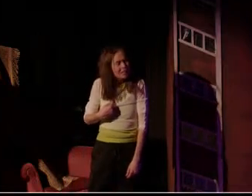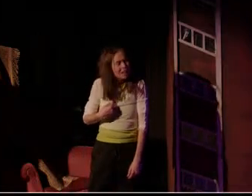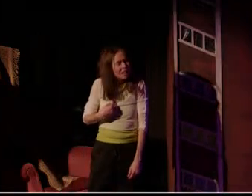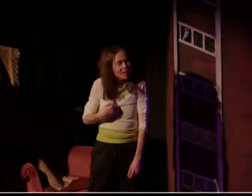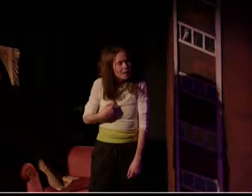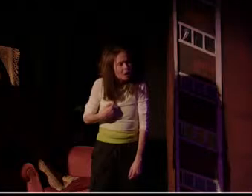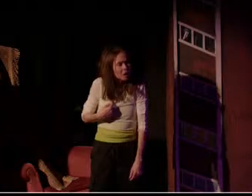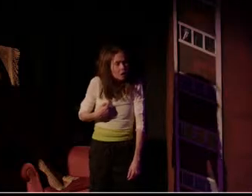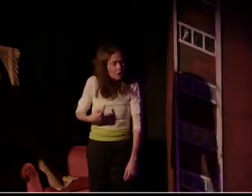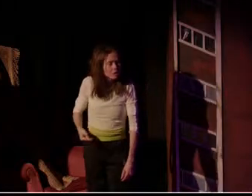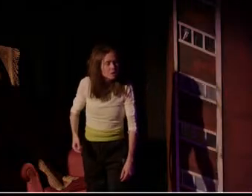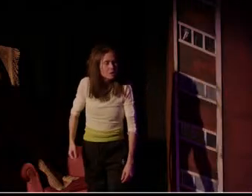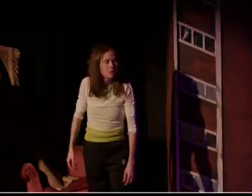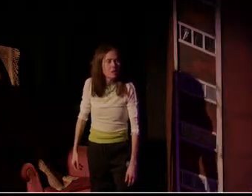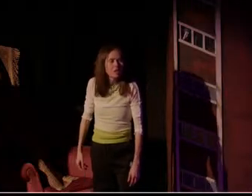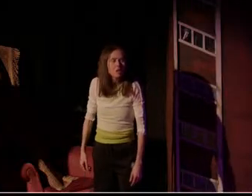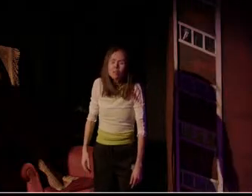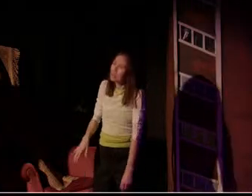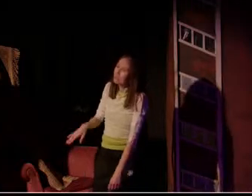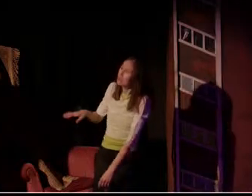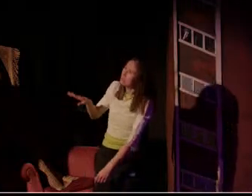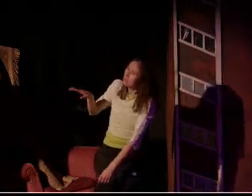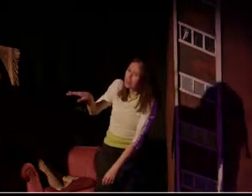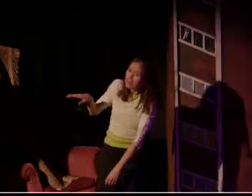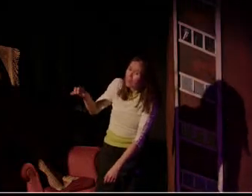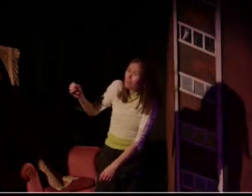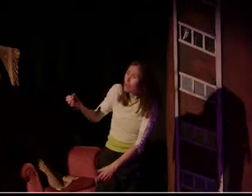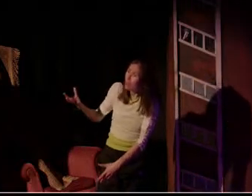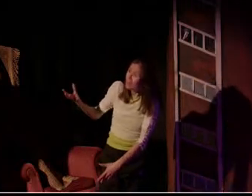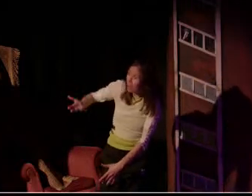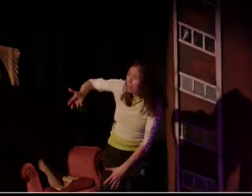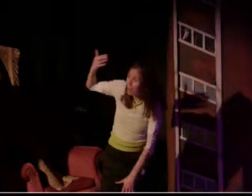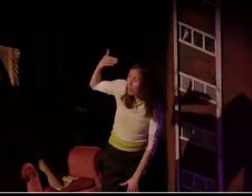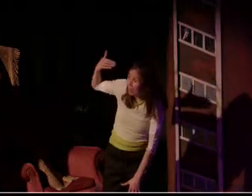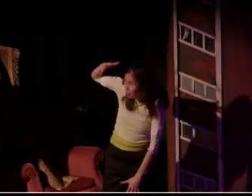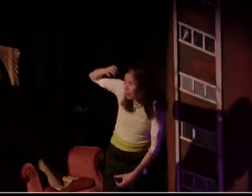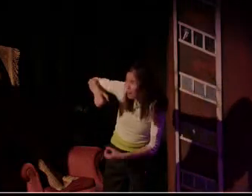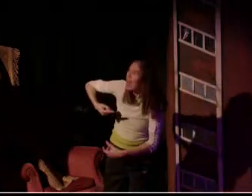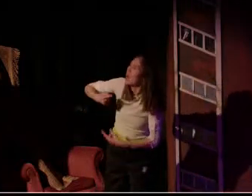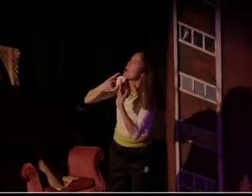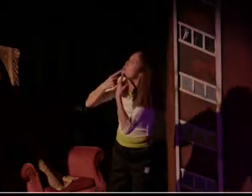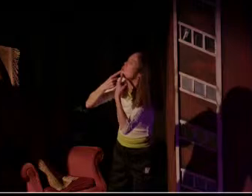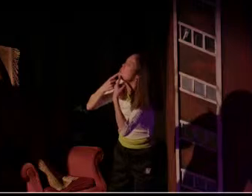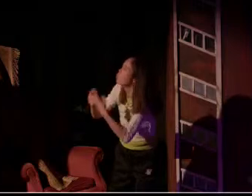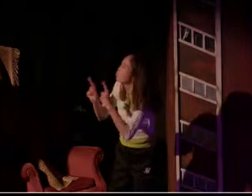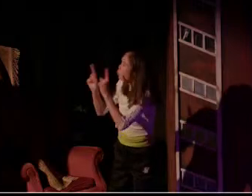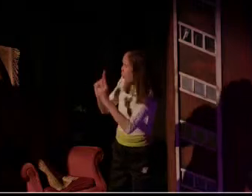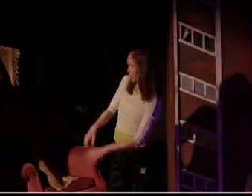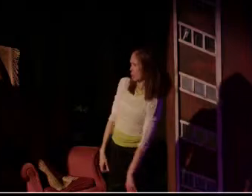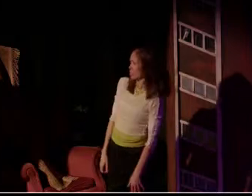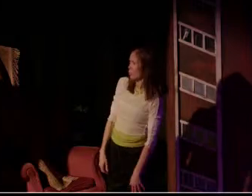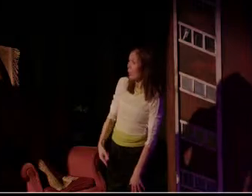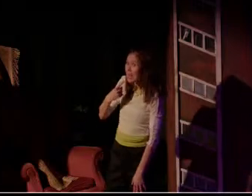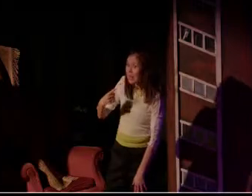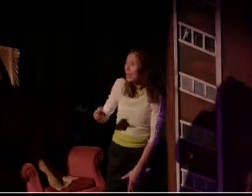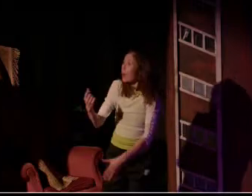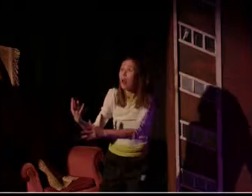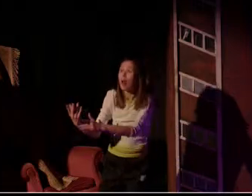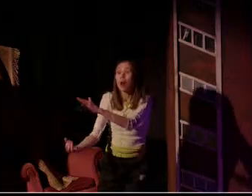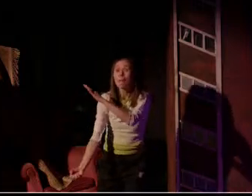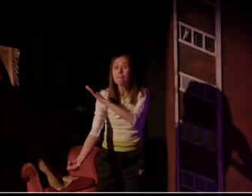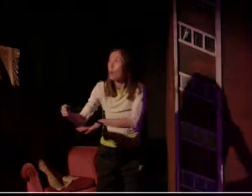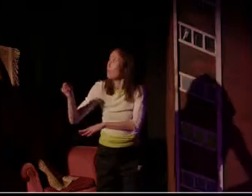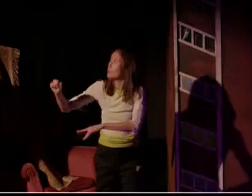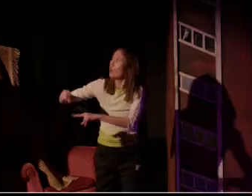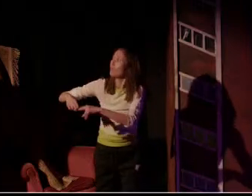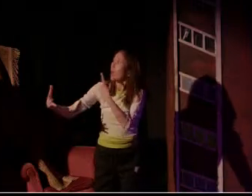How often did I warn you this would be? How often said our promises would last only until found